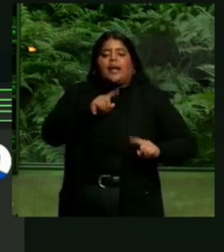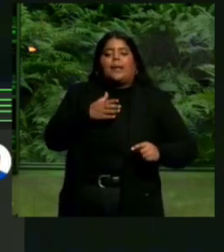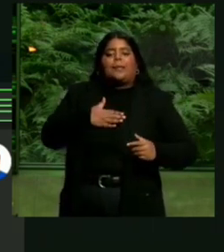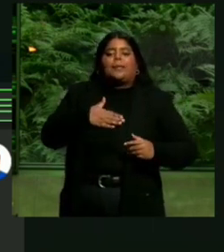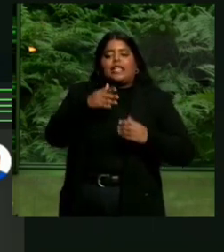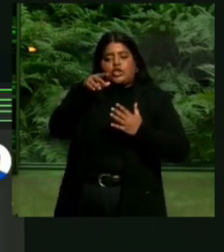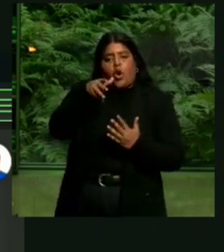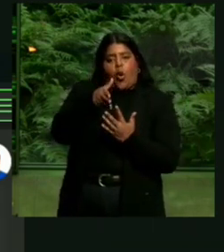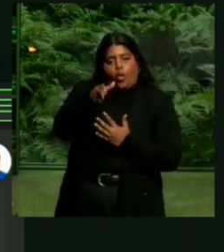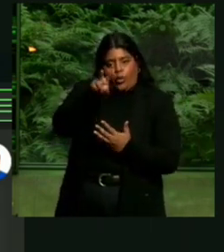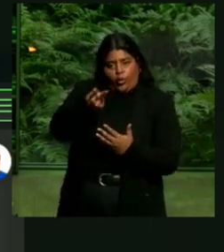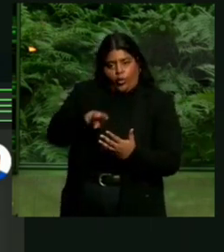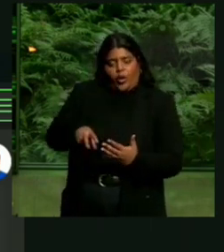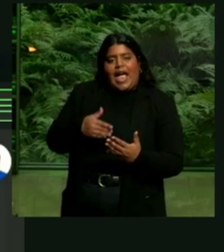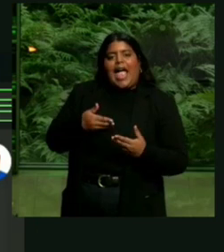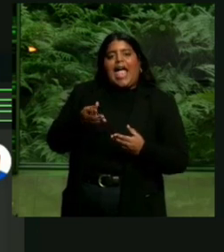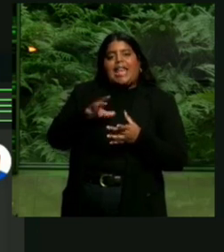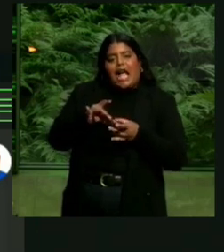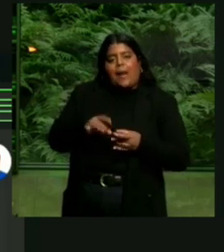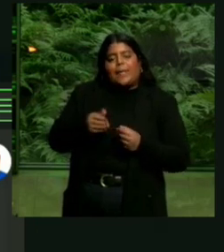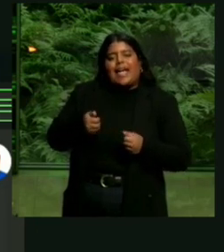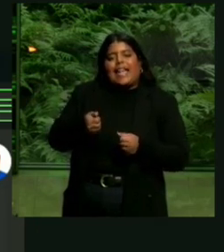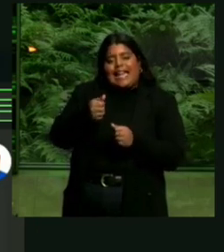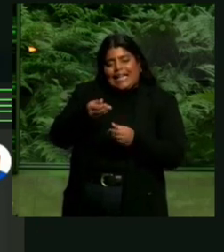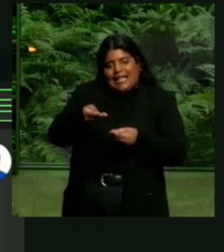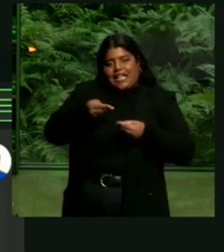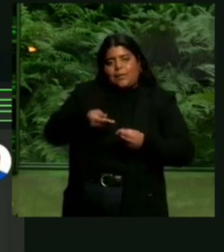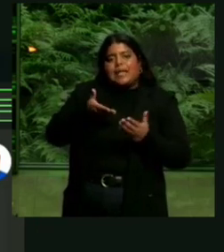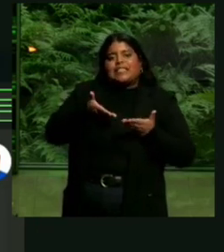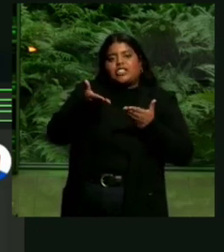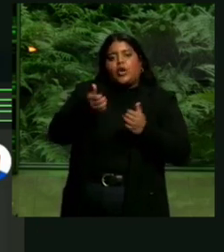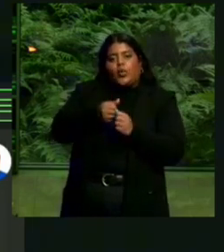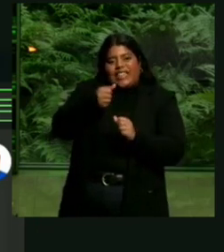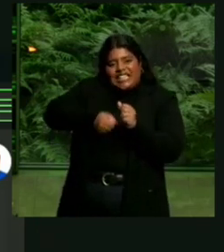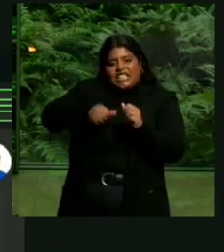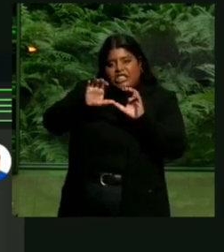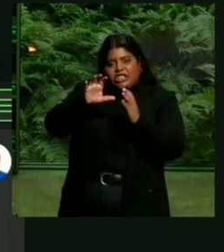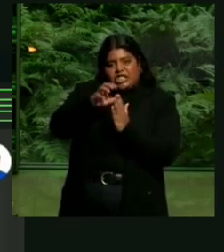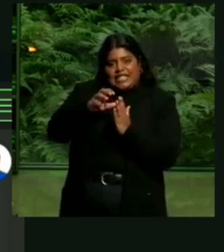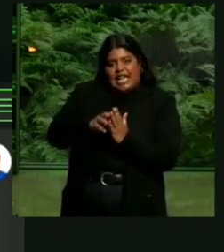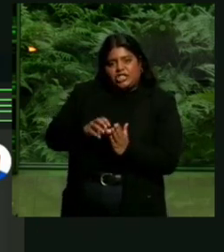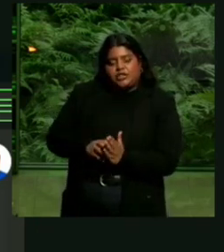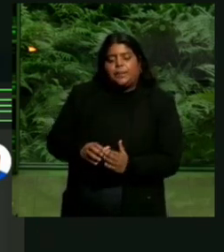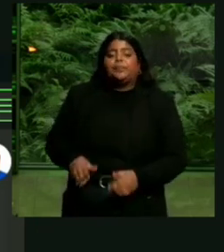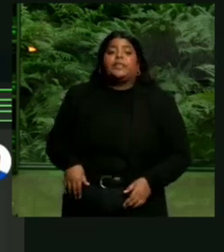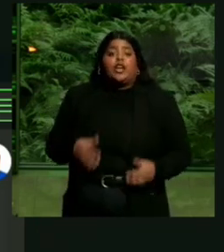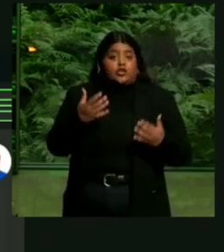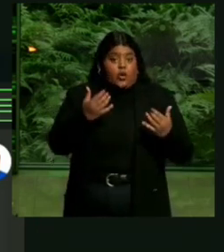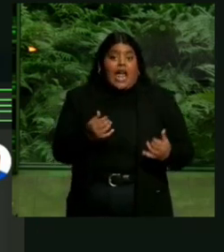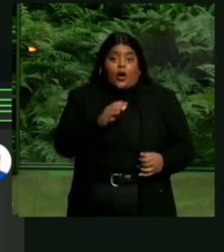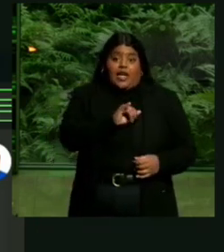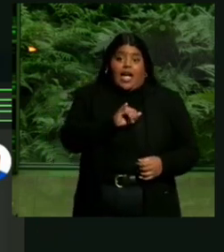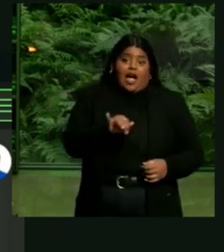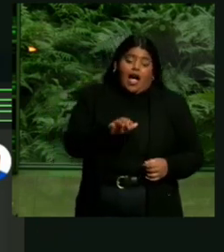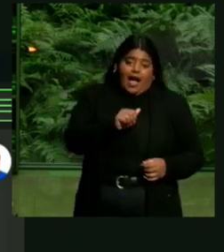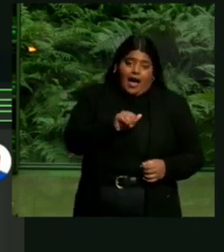comment and give me suggestions on each different section? And now what it's doing is going through and